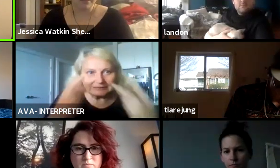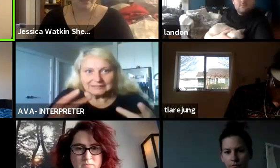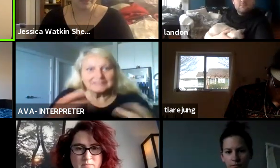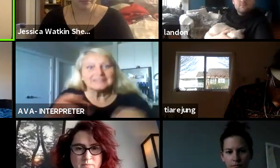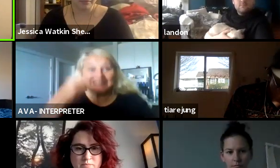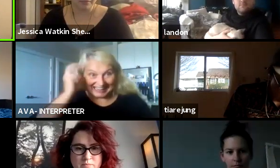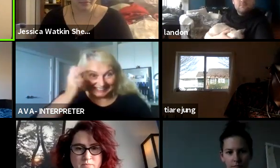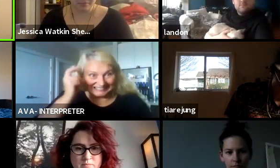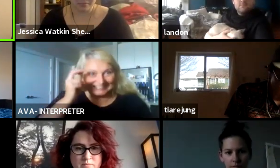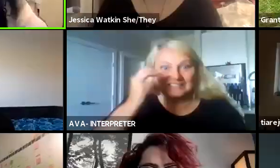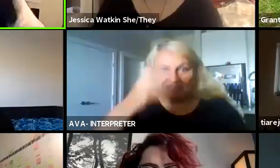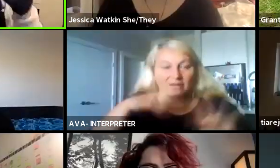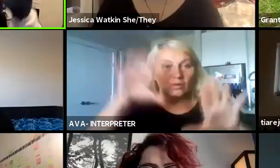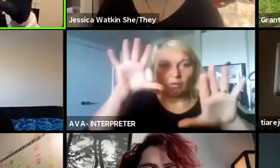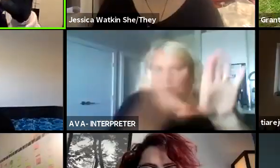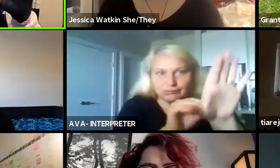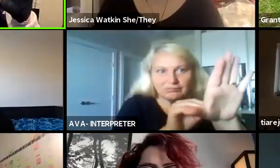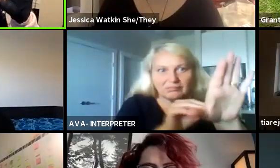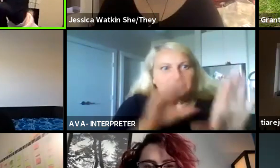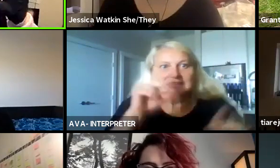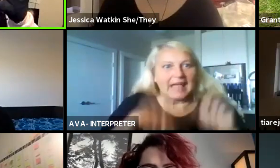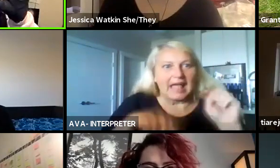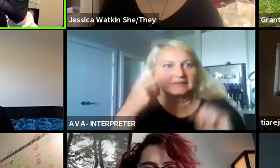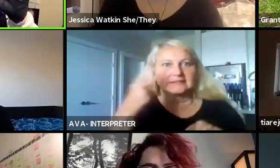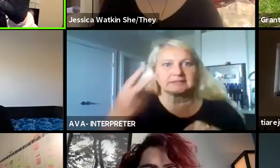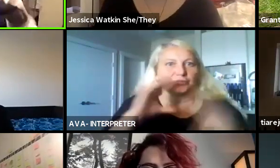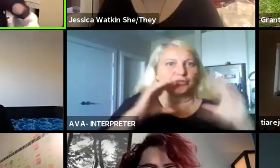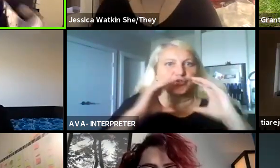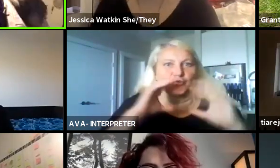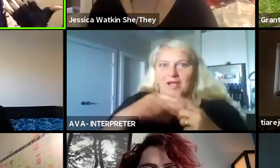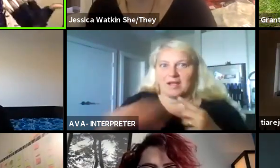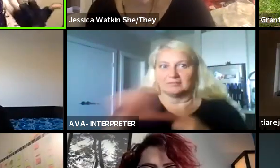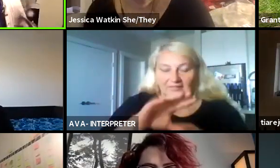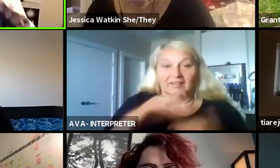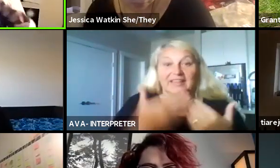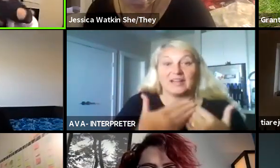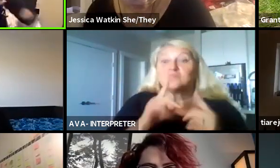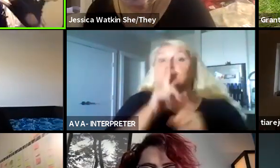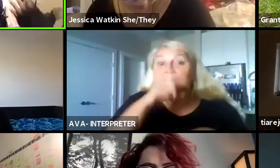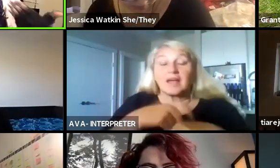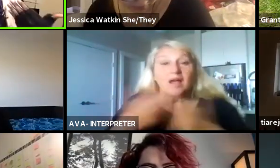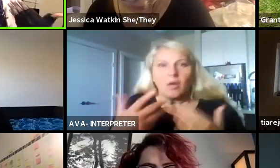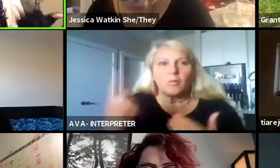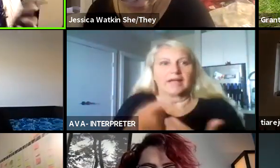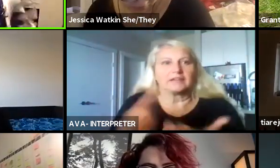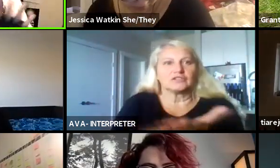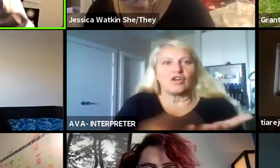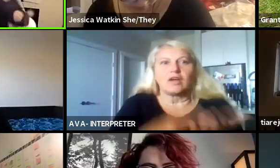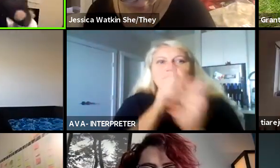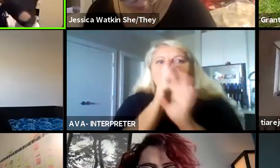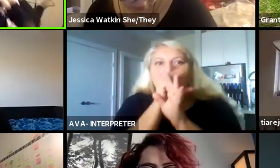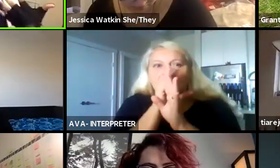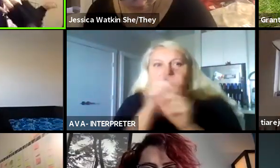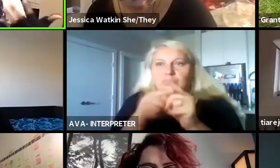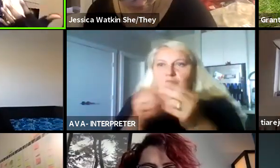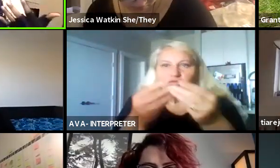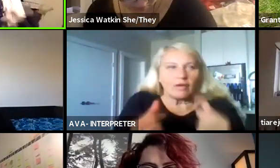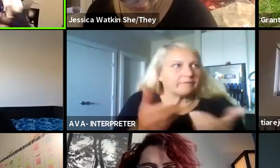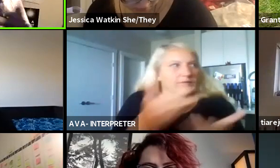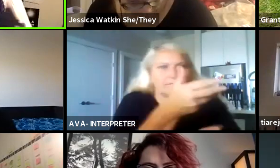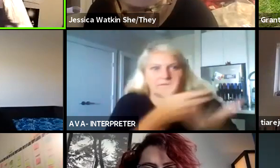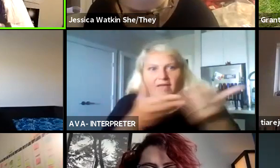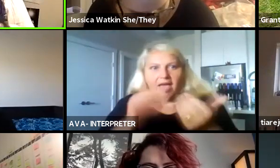Landon, to see the person they were trying to communicate with. And then in real time, we talked about it out loud and solved it in real